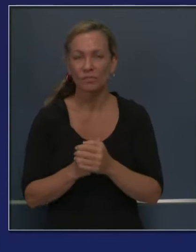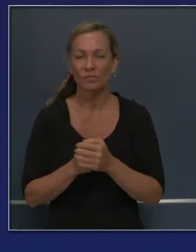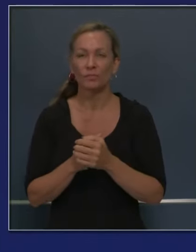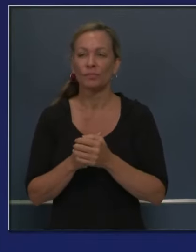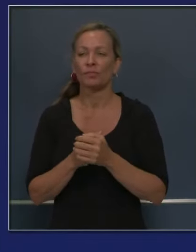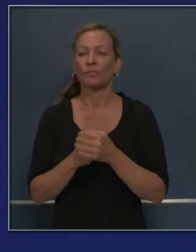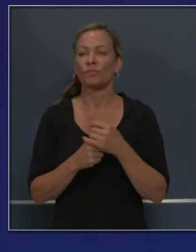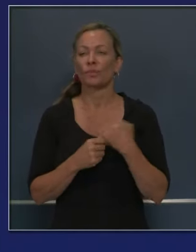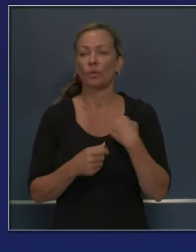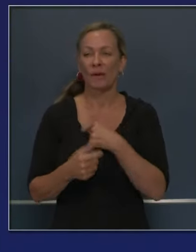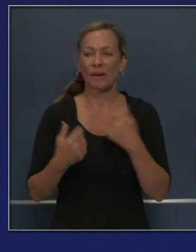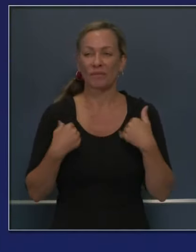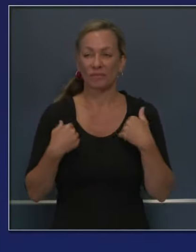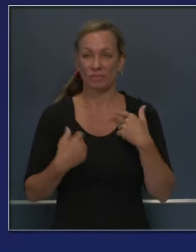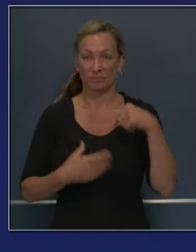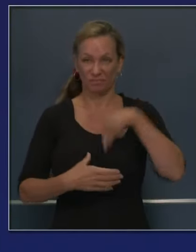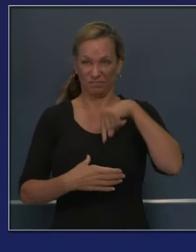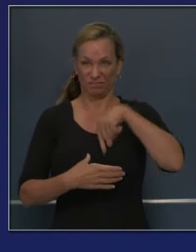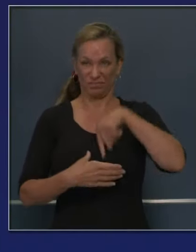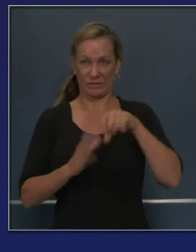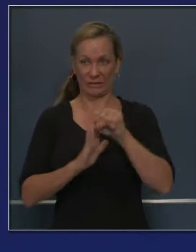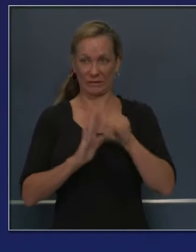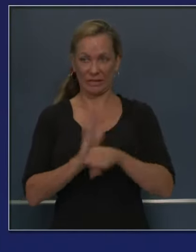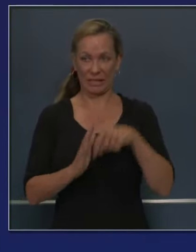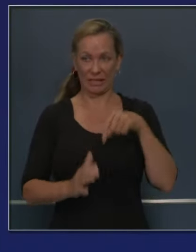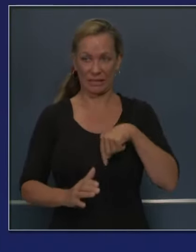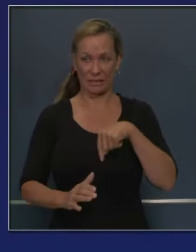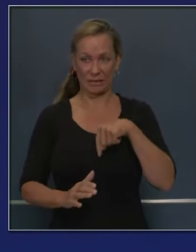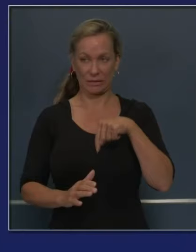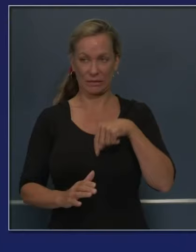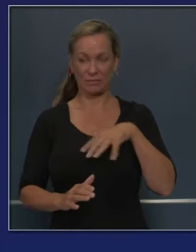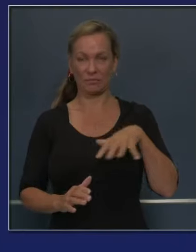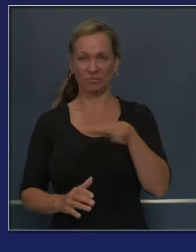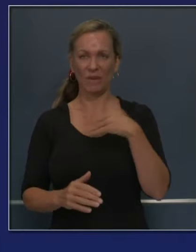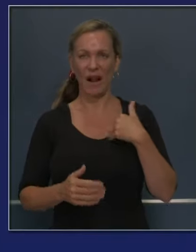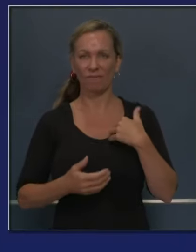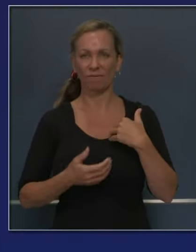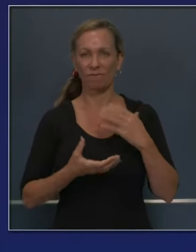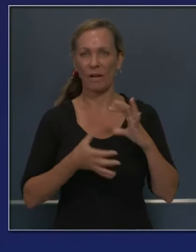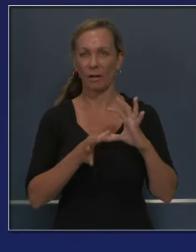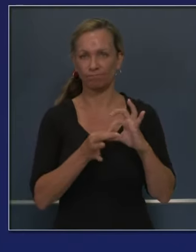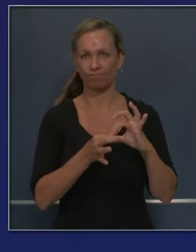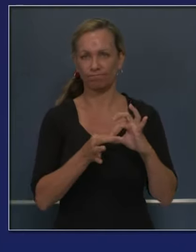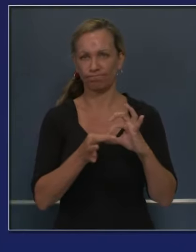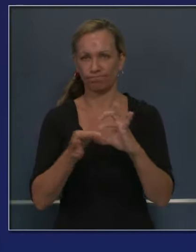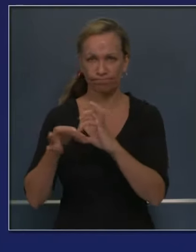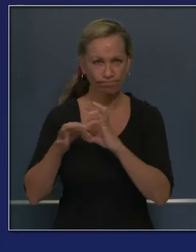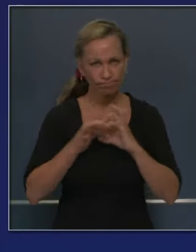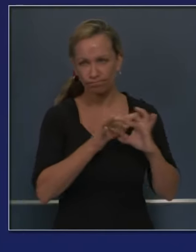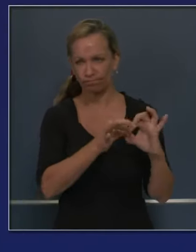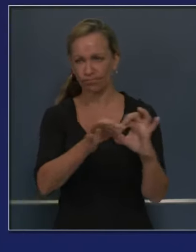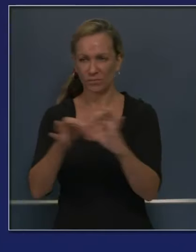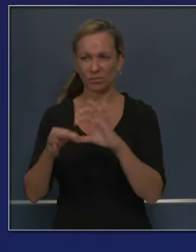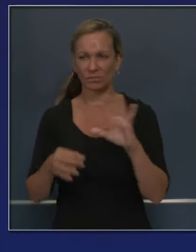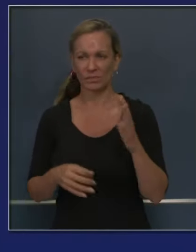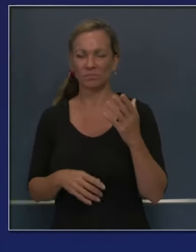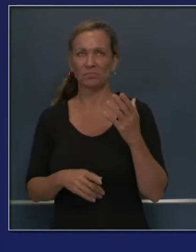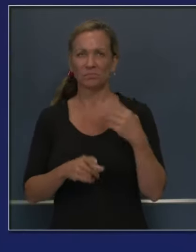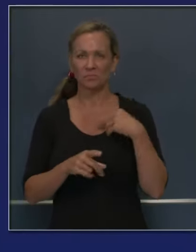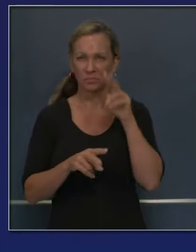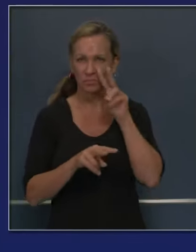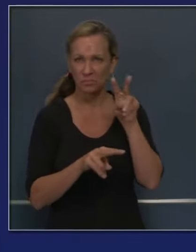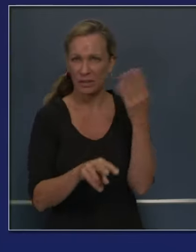which is just mesmerizing and point of deep pride. I saw it firsthand on Saturday. I saw it firsthand on Sunday as